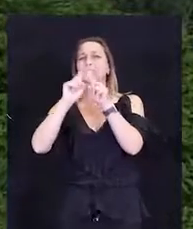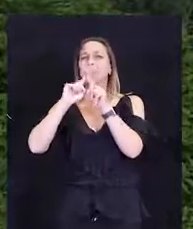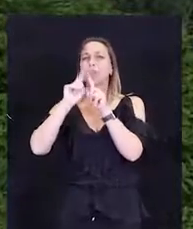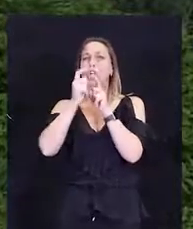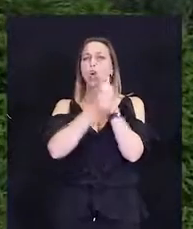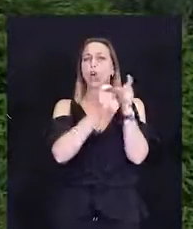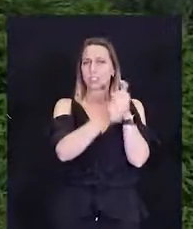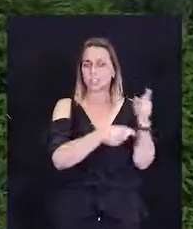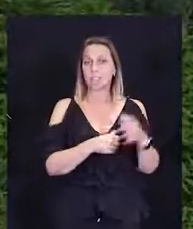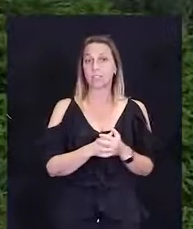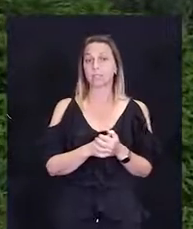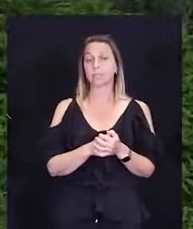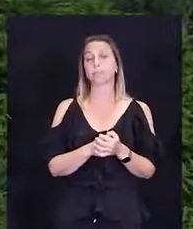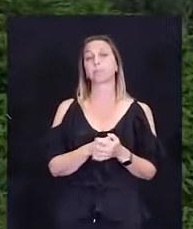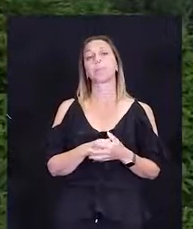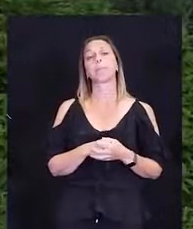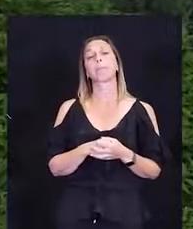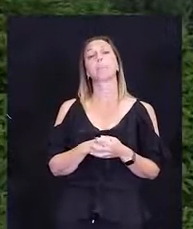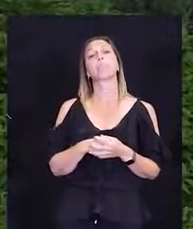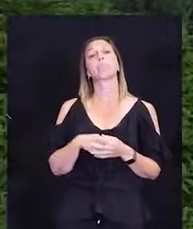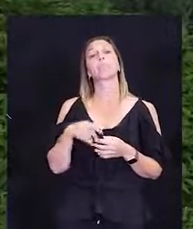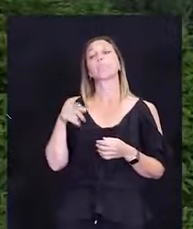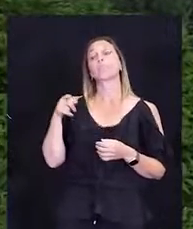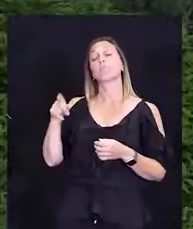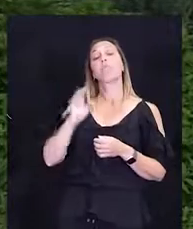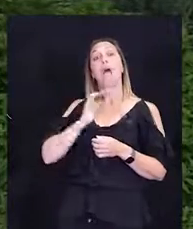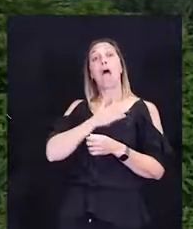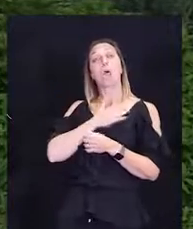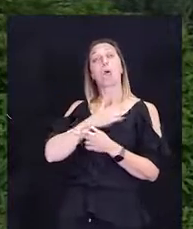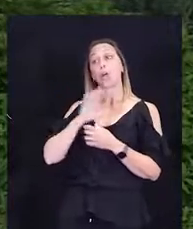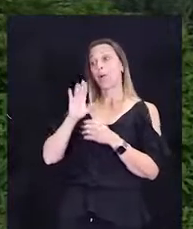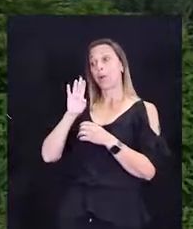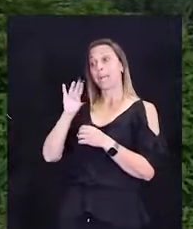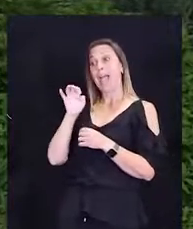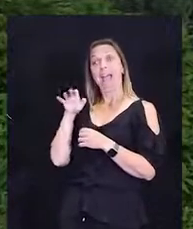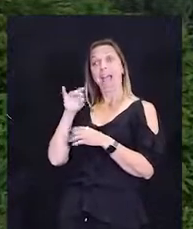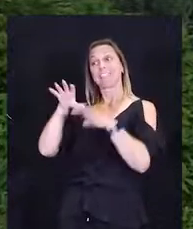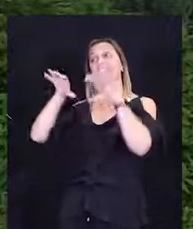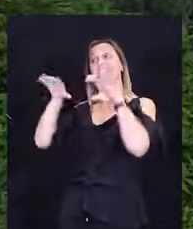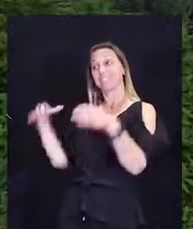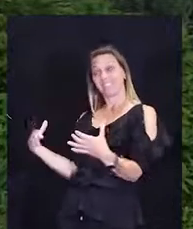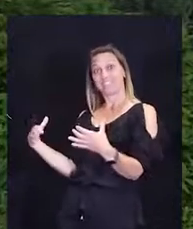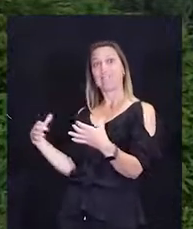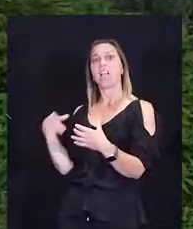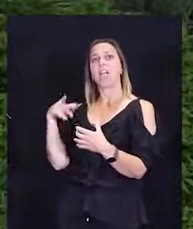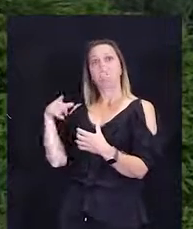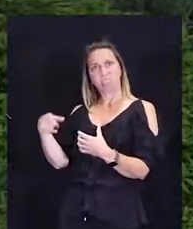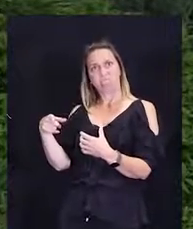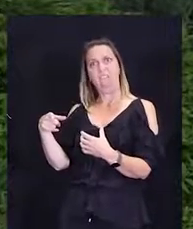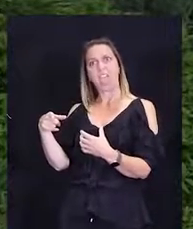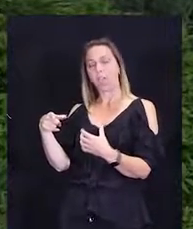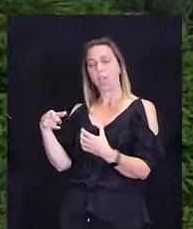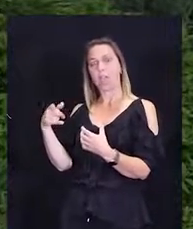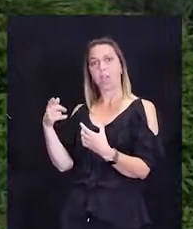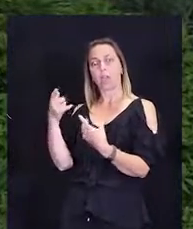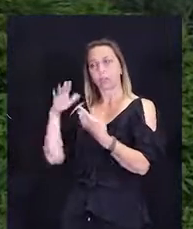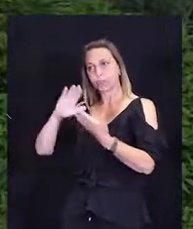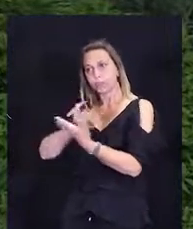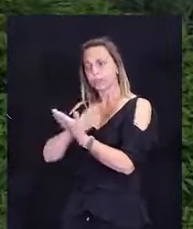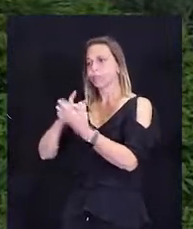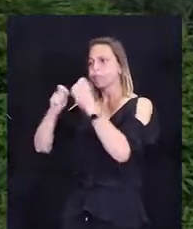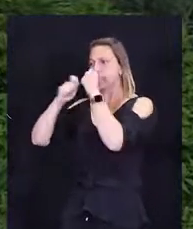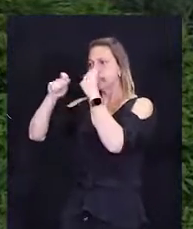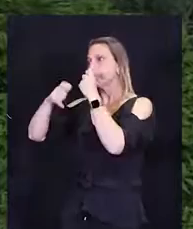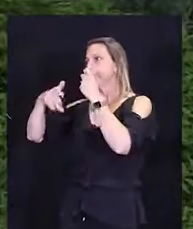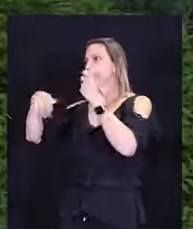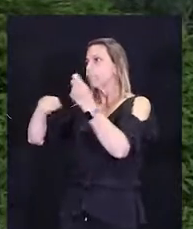As if that weren't enough, our RAM band members accomplished great things, including the Harrisburg Symphony premiering an orchestra written by one of our